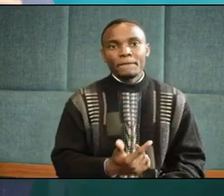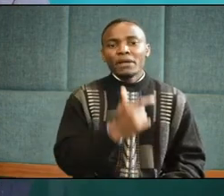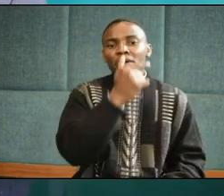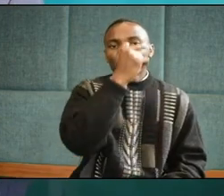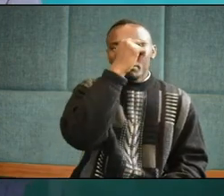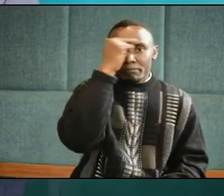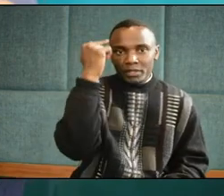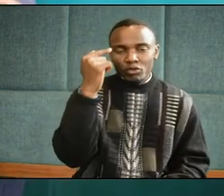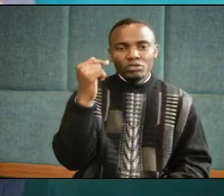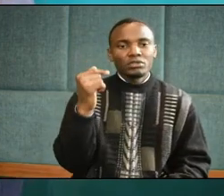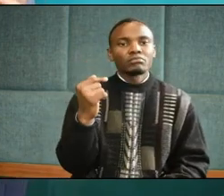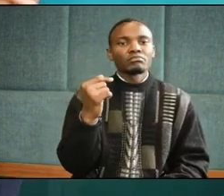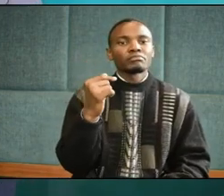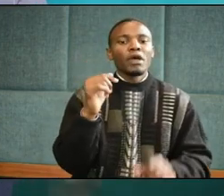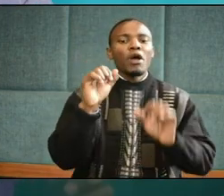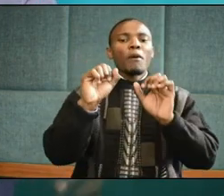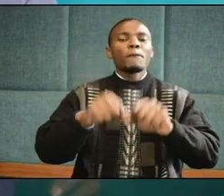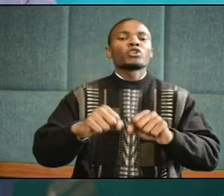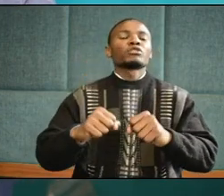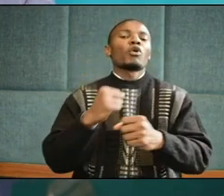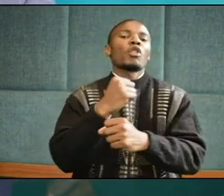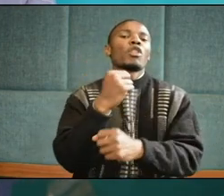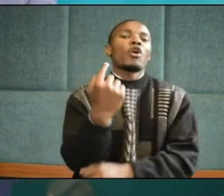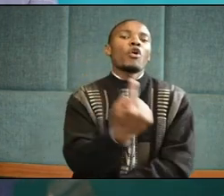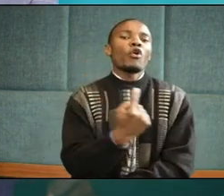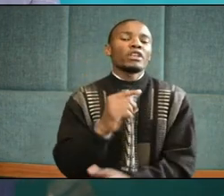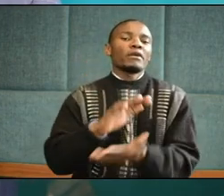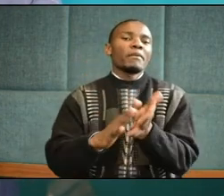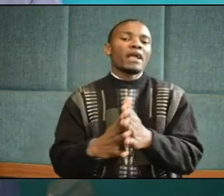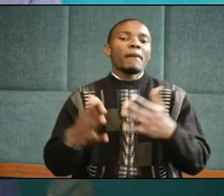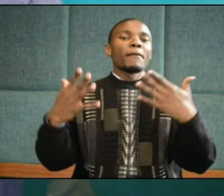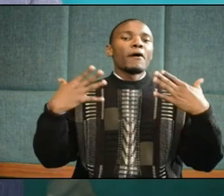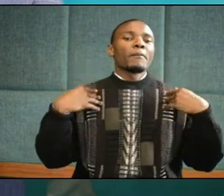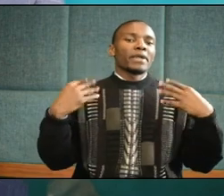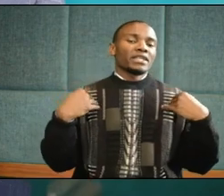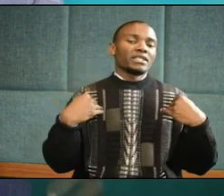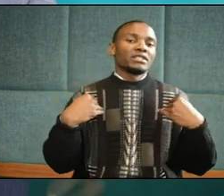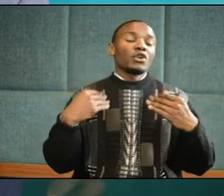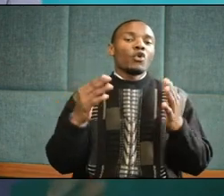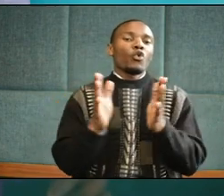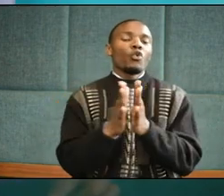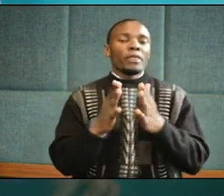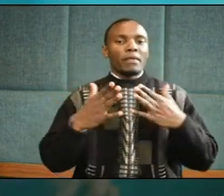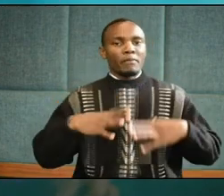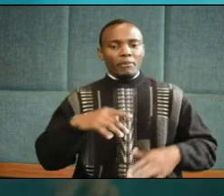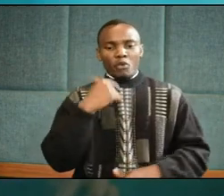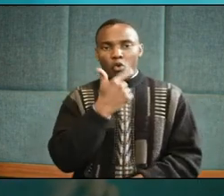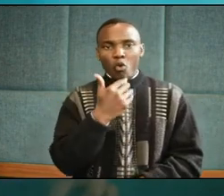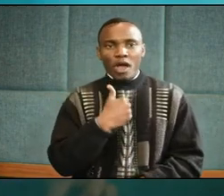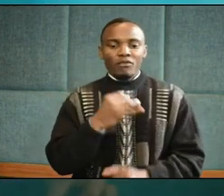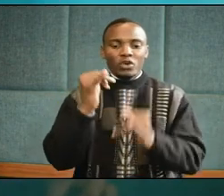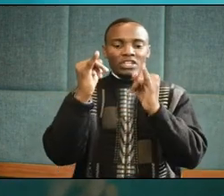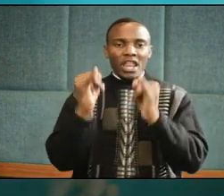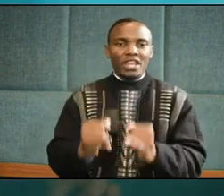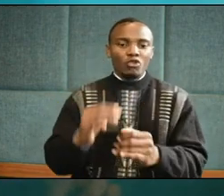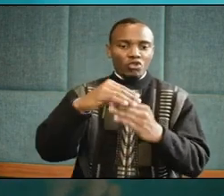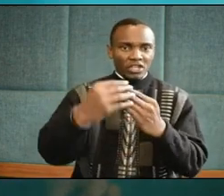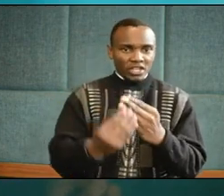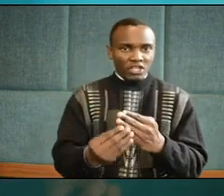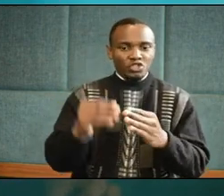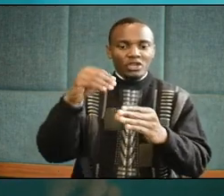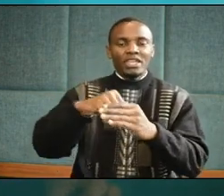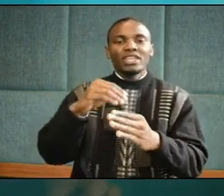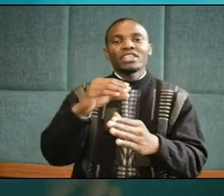it can only be practical in those who are new creation in Christ Jesus.